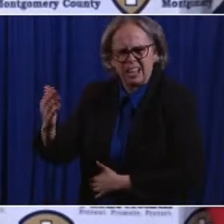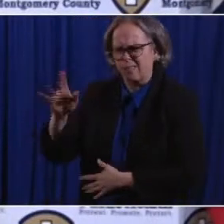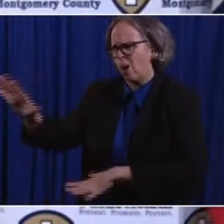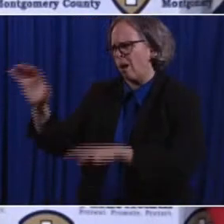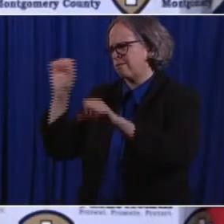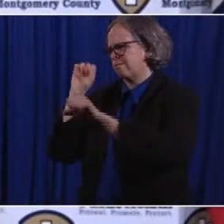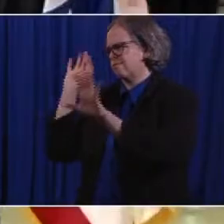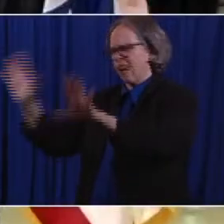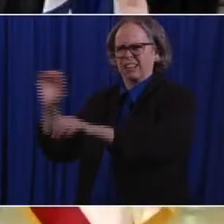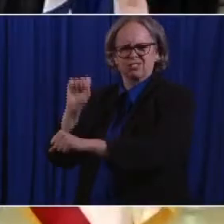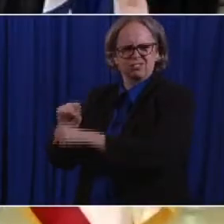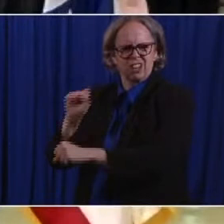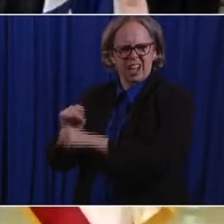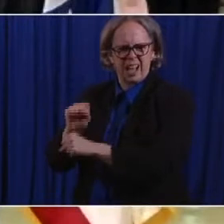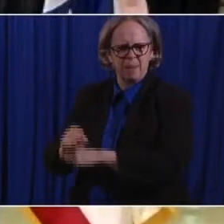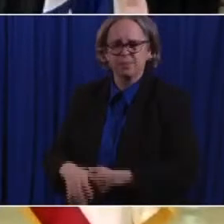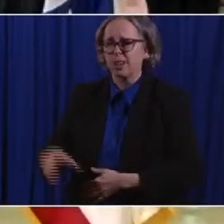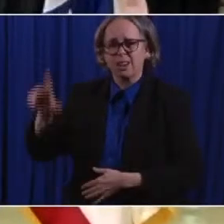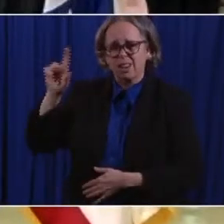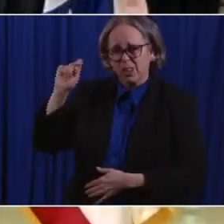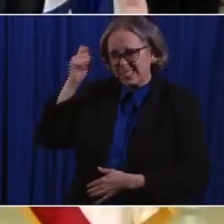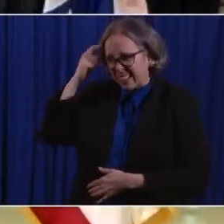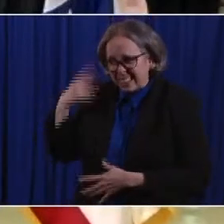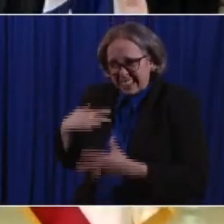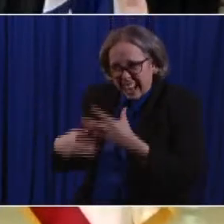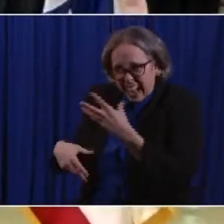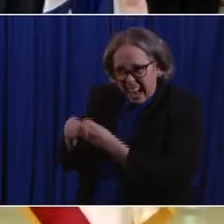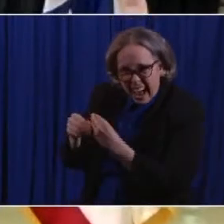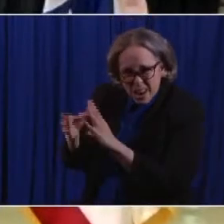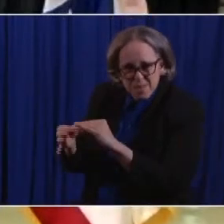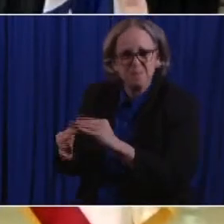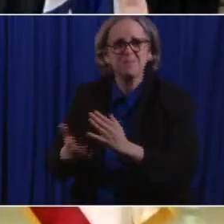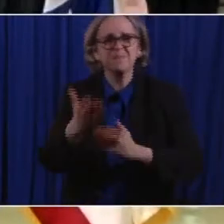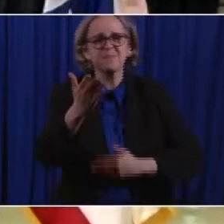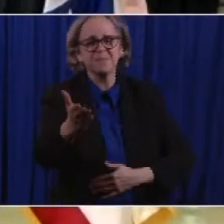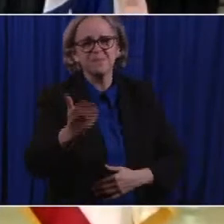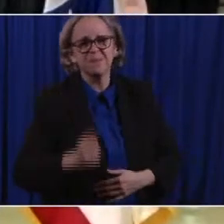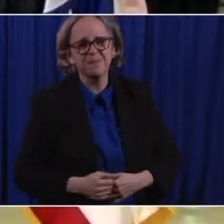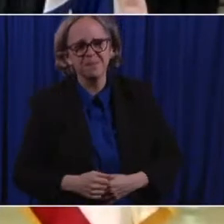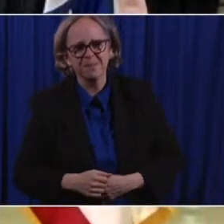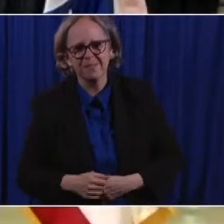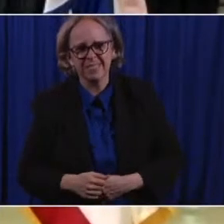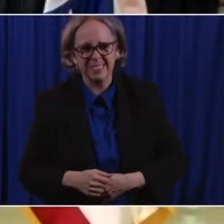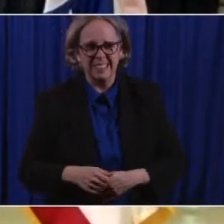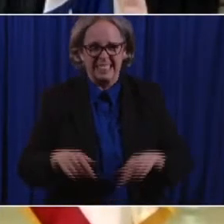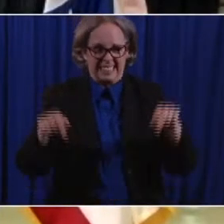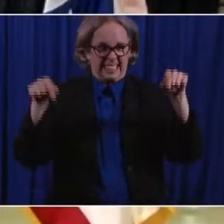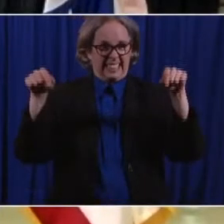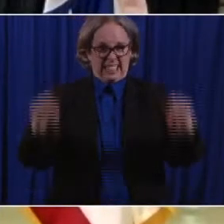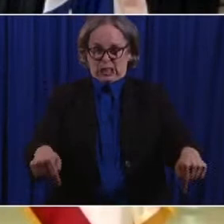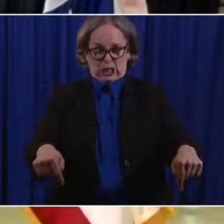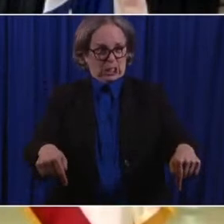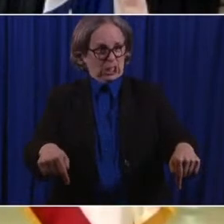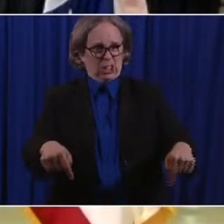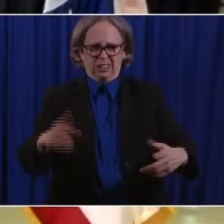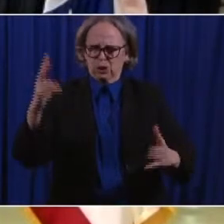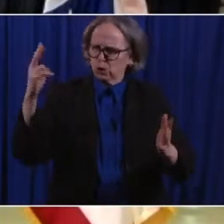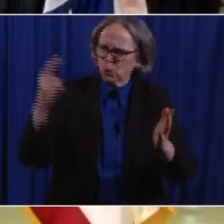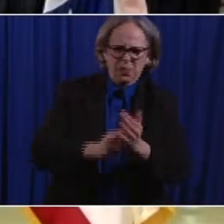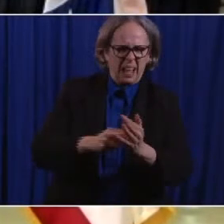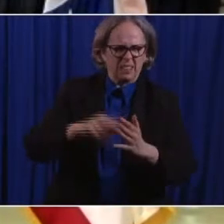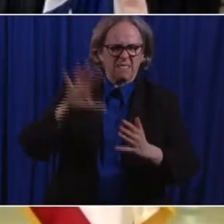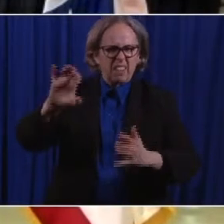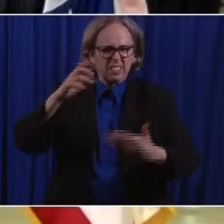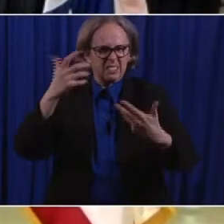Yeah, Governor, I just wanted to add that they are doing 2,500 a day here now. They hope to